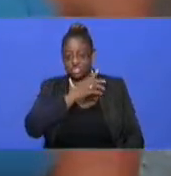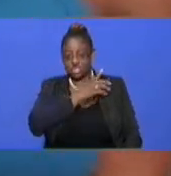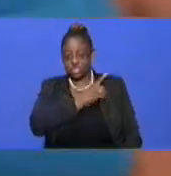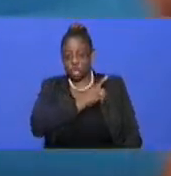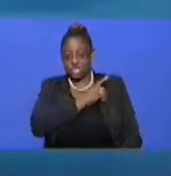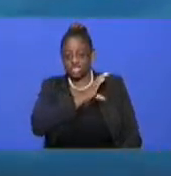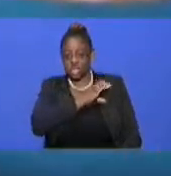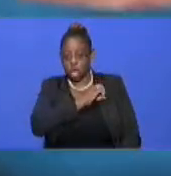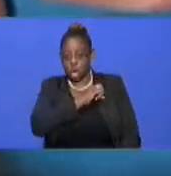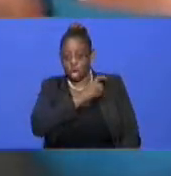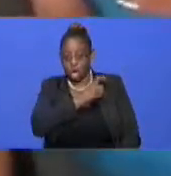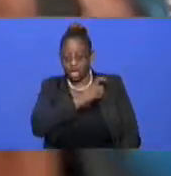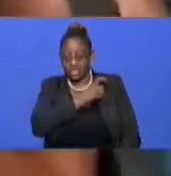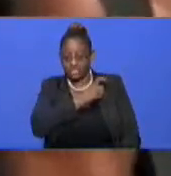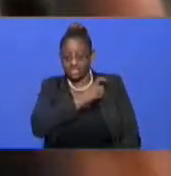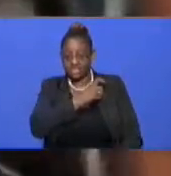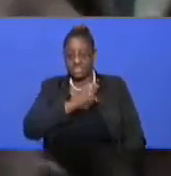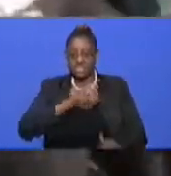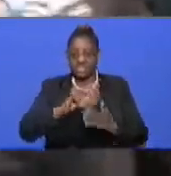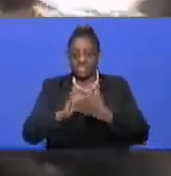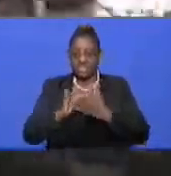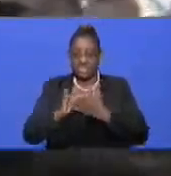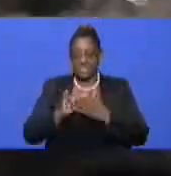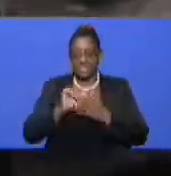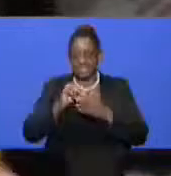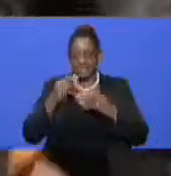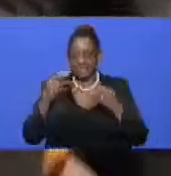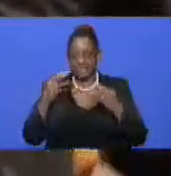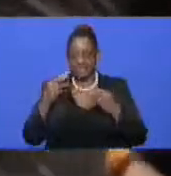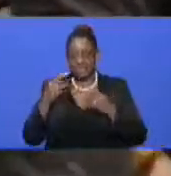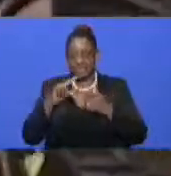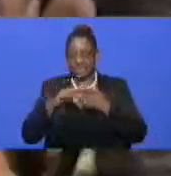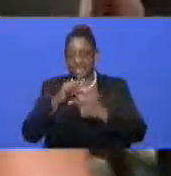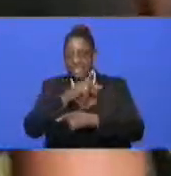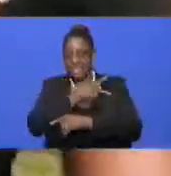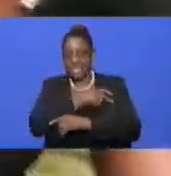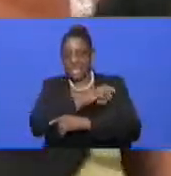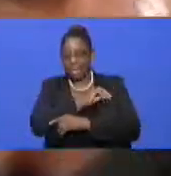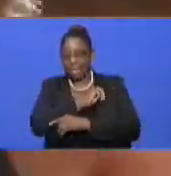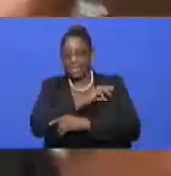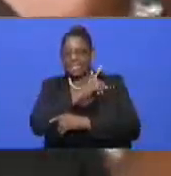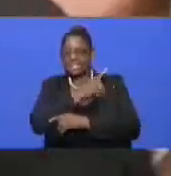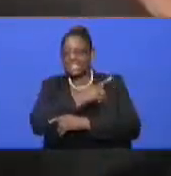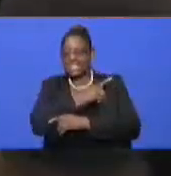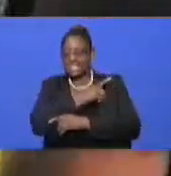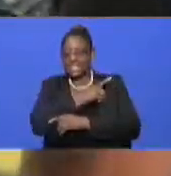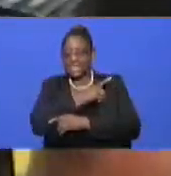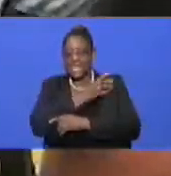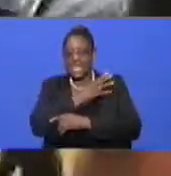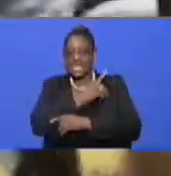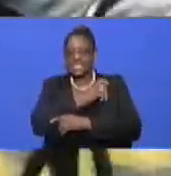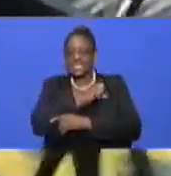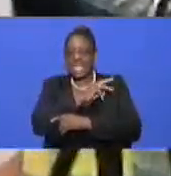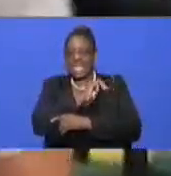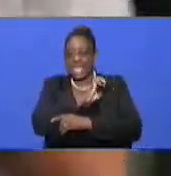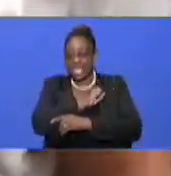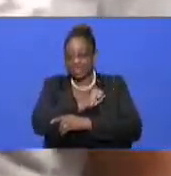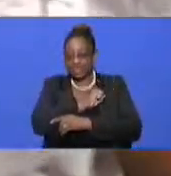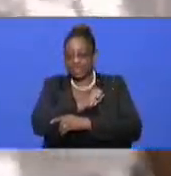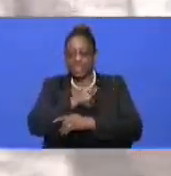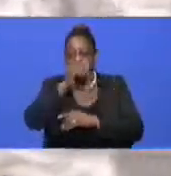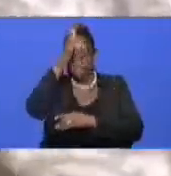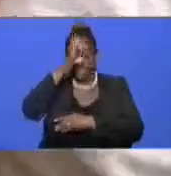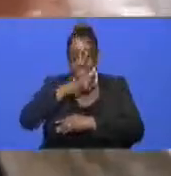who will compete in the women's body fitness and masters division. Ivany Camp, Danica Thompson, and Andrika Dames in women's wellness. On the